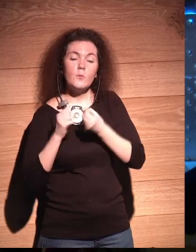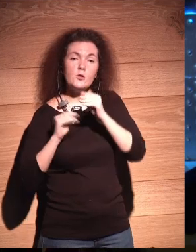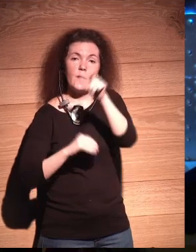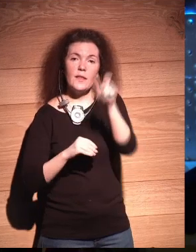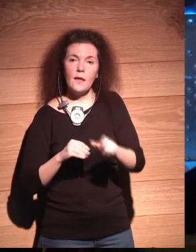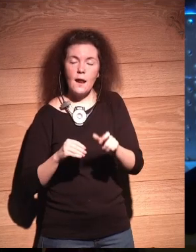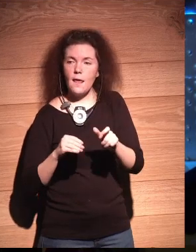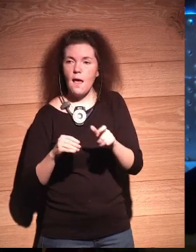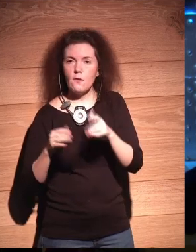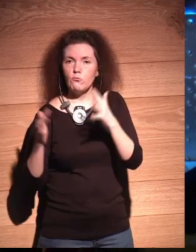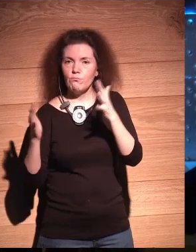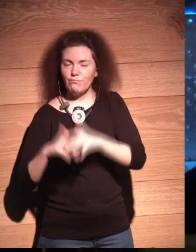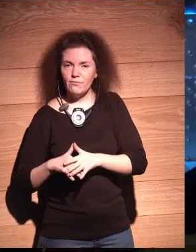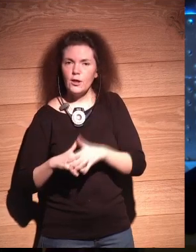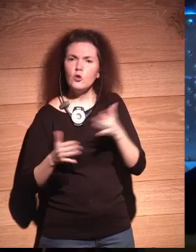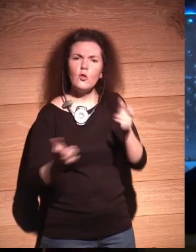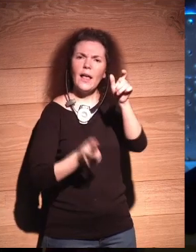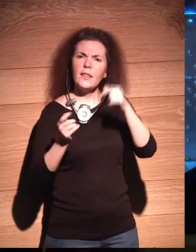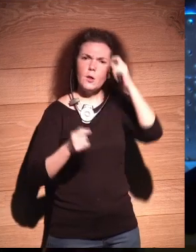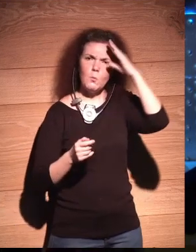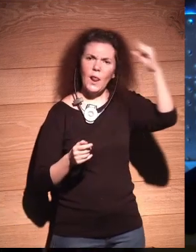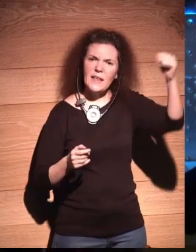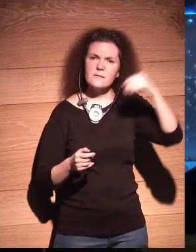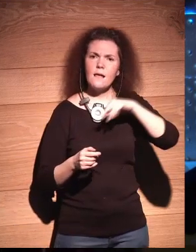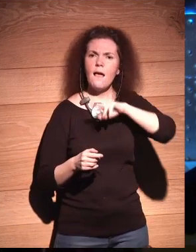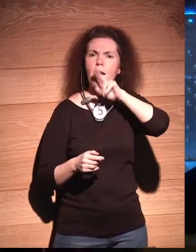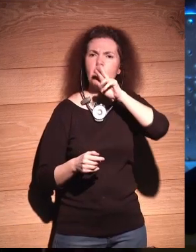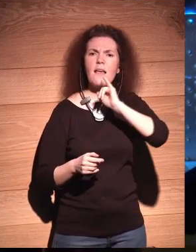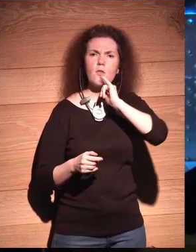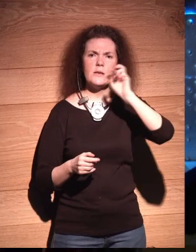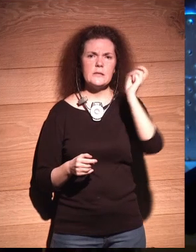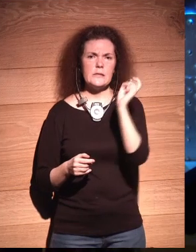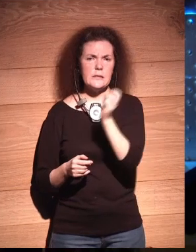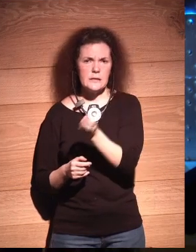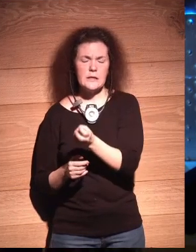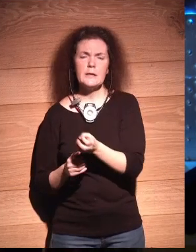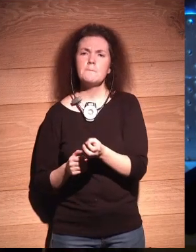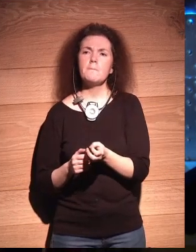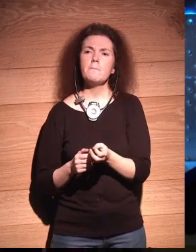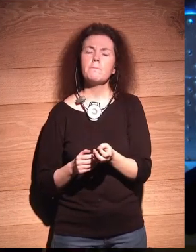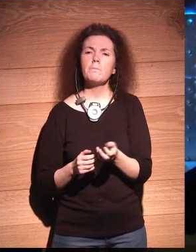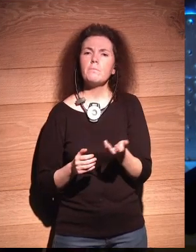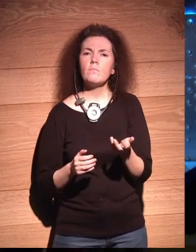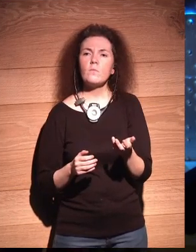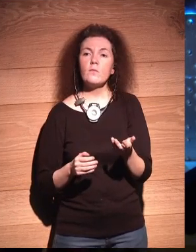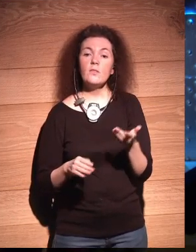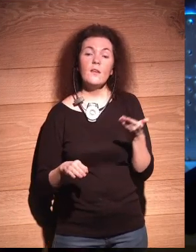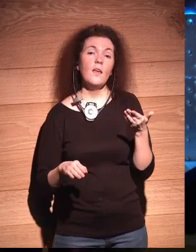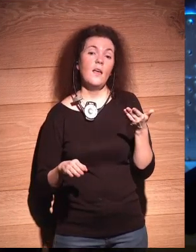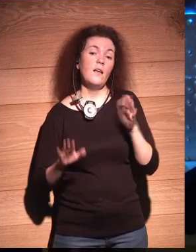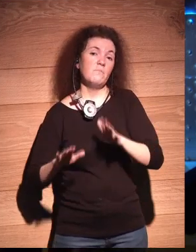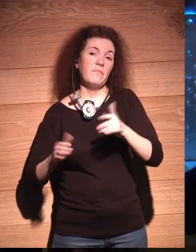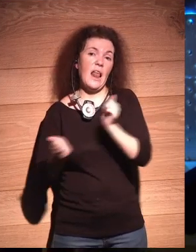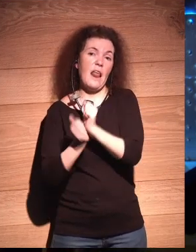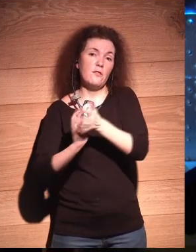the ability to have their wine collection in prison. They were in for life. But they could invite their